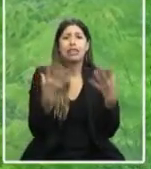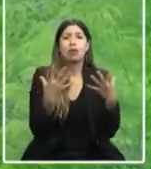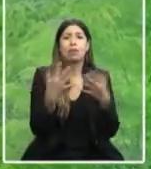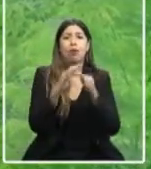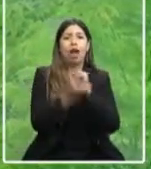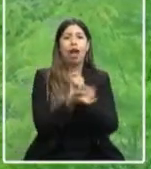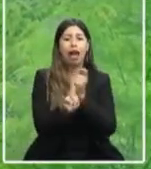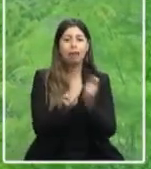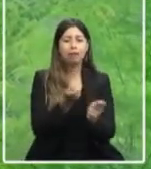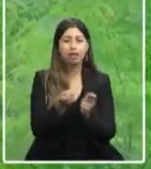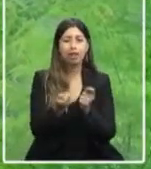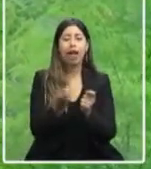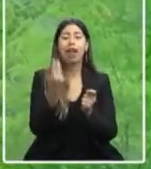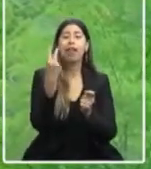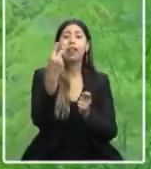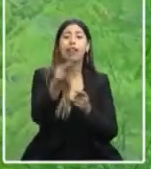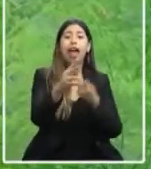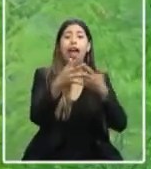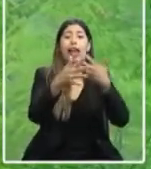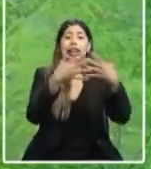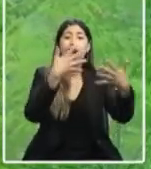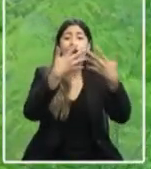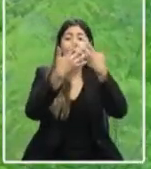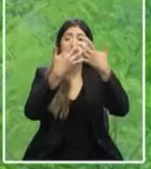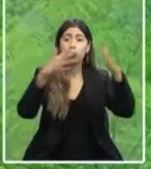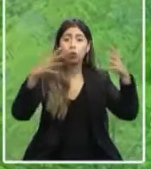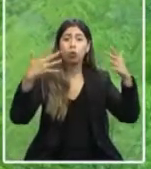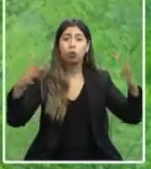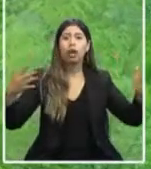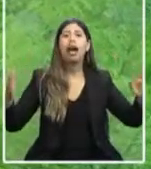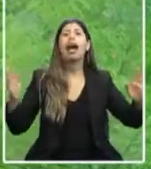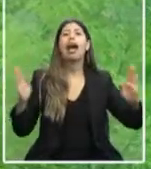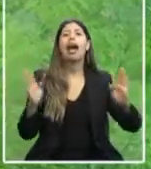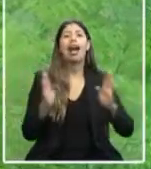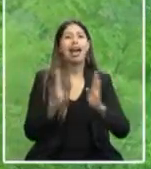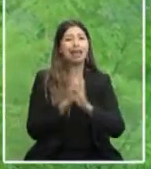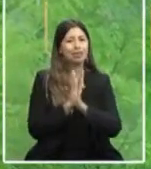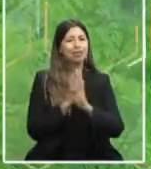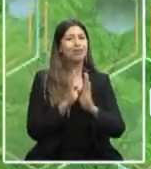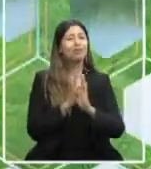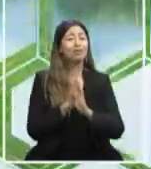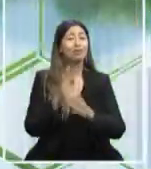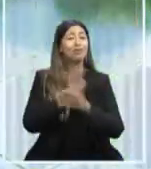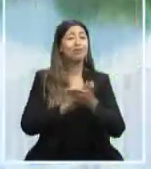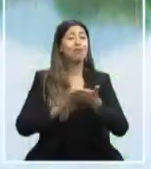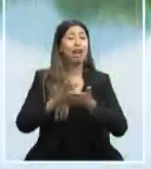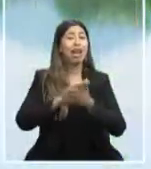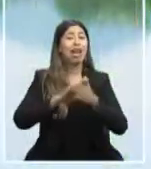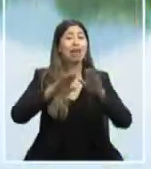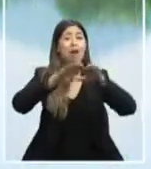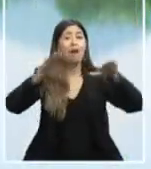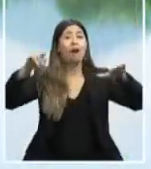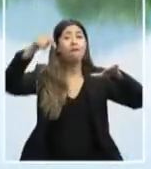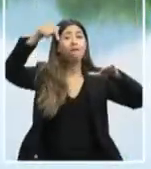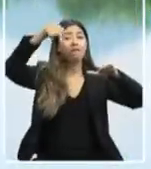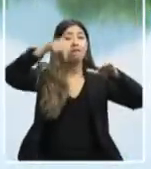hidden under the soil. In the soils, huge amount of stuff is going on under us, under our feet. We don't